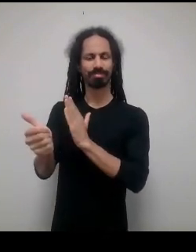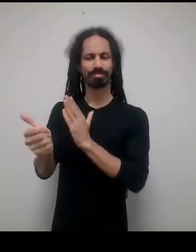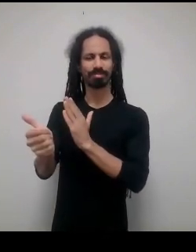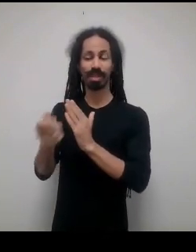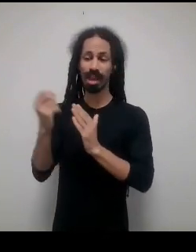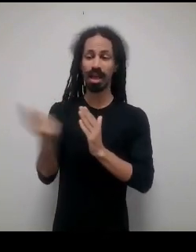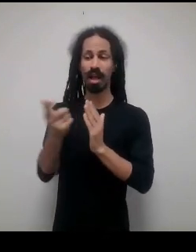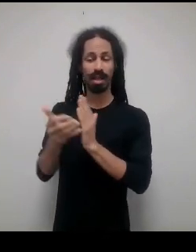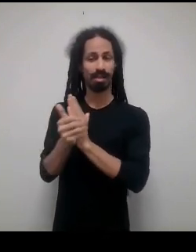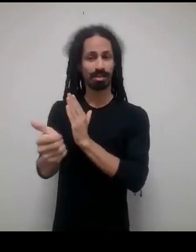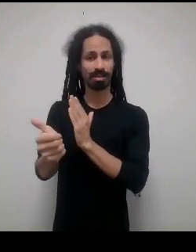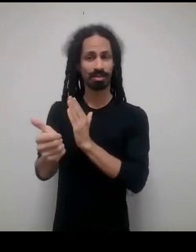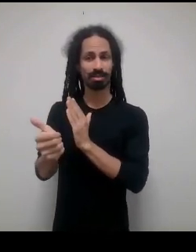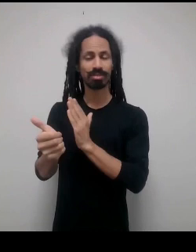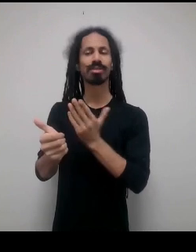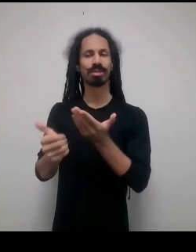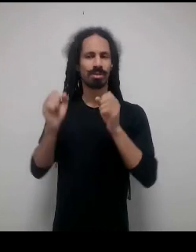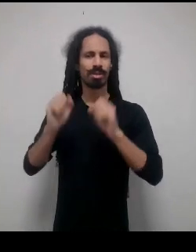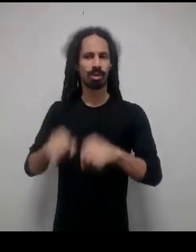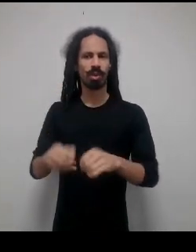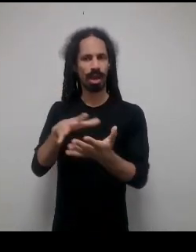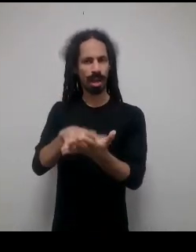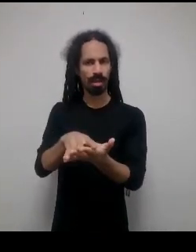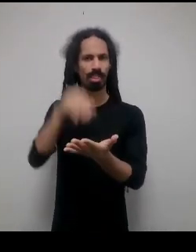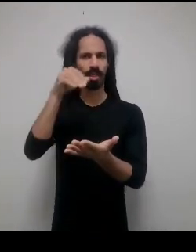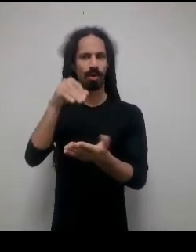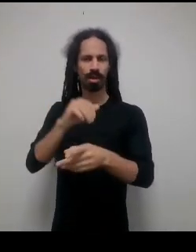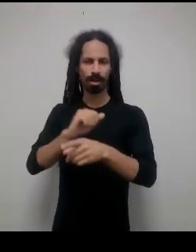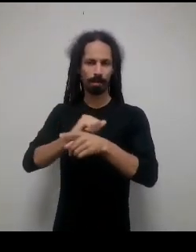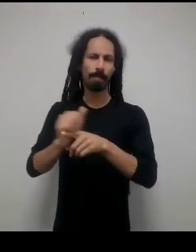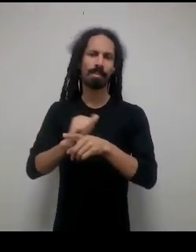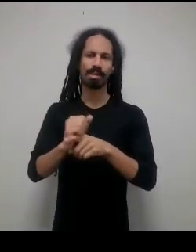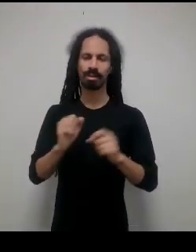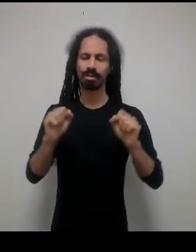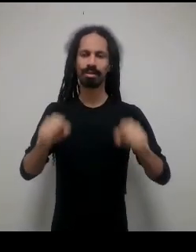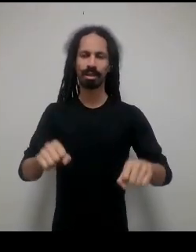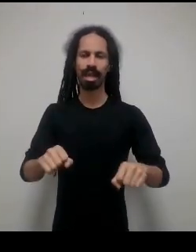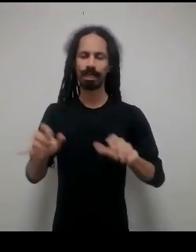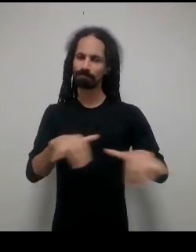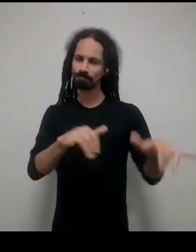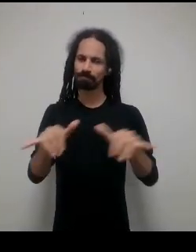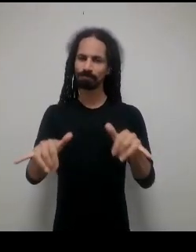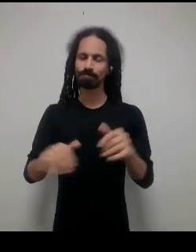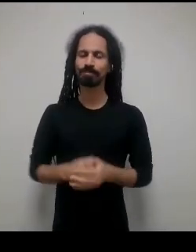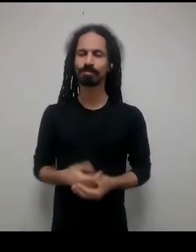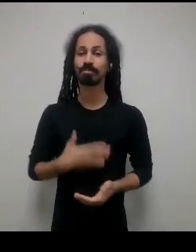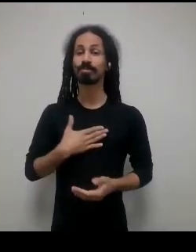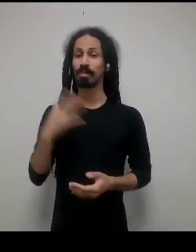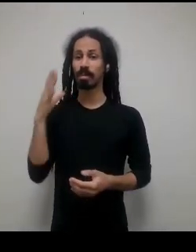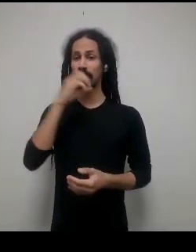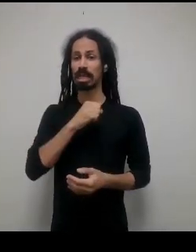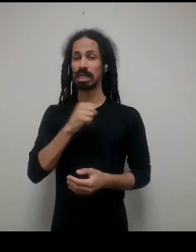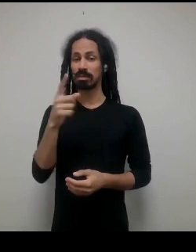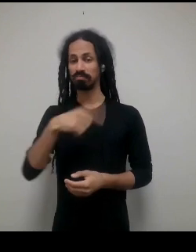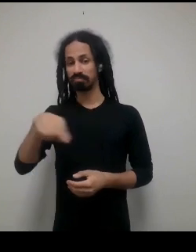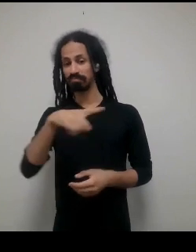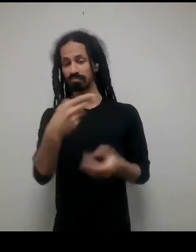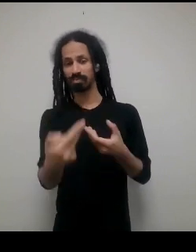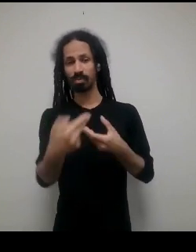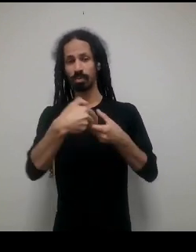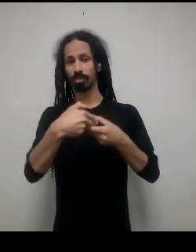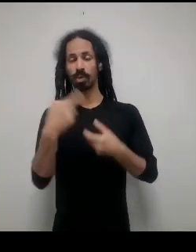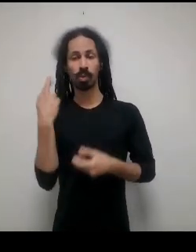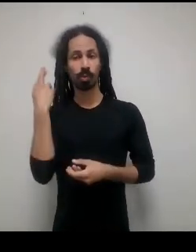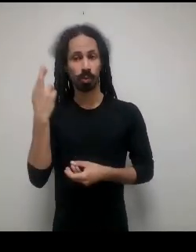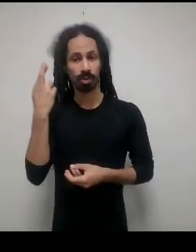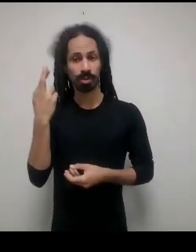is something that we can all learn and practice. So my guess is some of you may be joining me here today because you've been asked to do